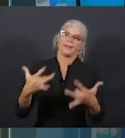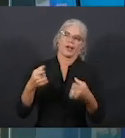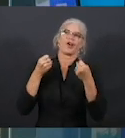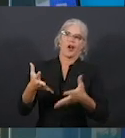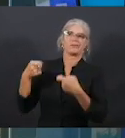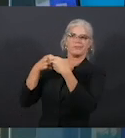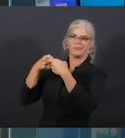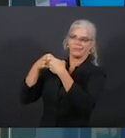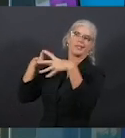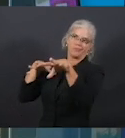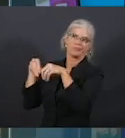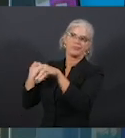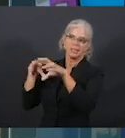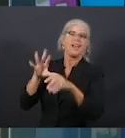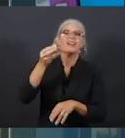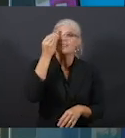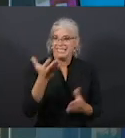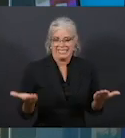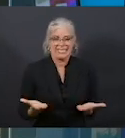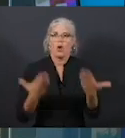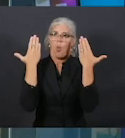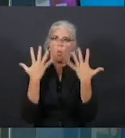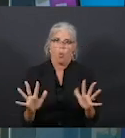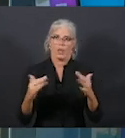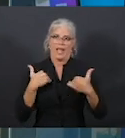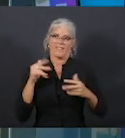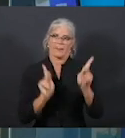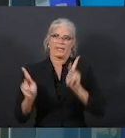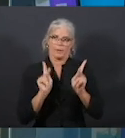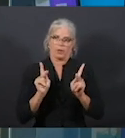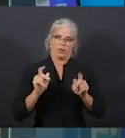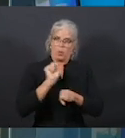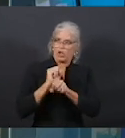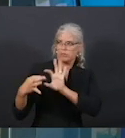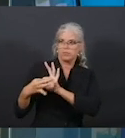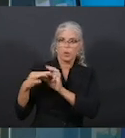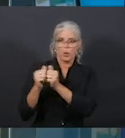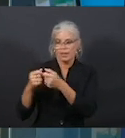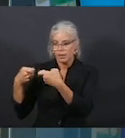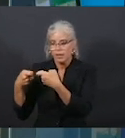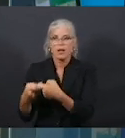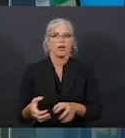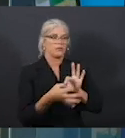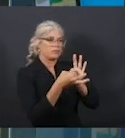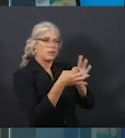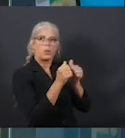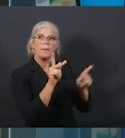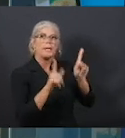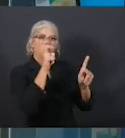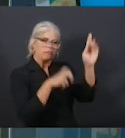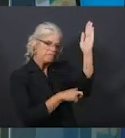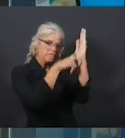have done, they've mobilized, working with the power companies, linemen. They may be bringing in some from out of state even, if